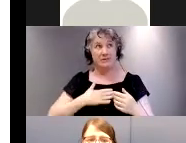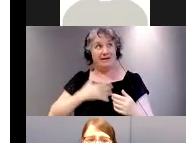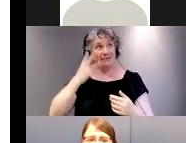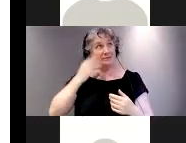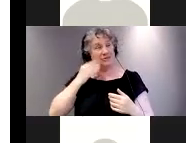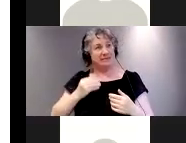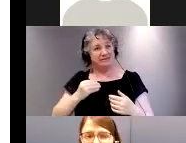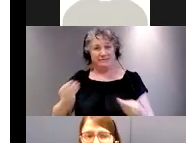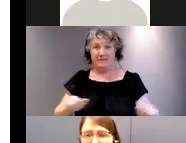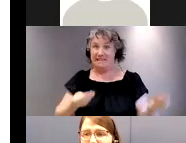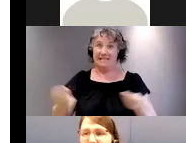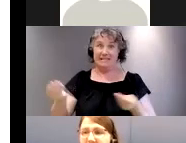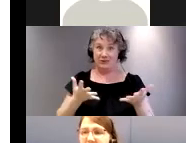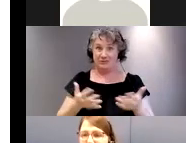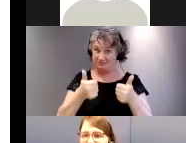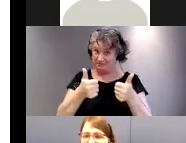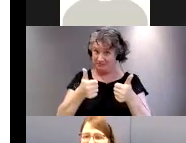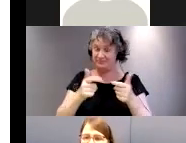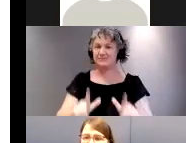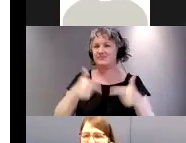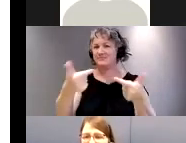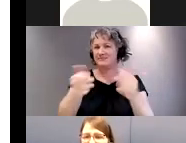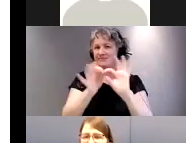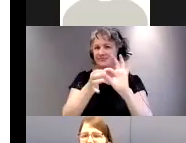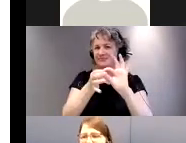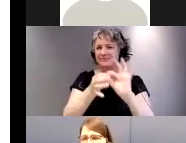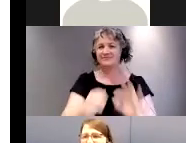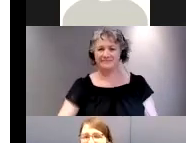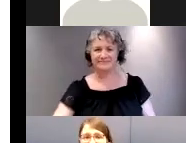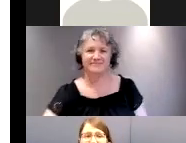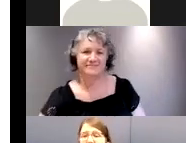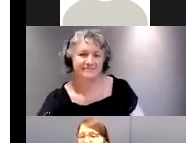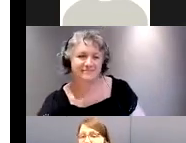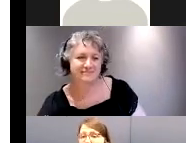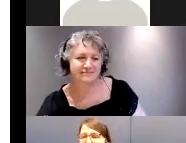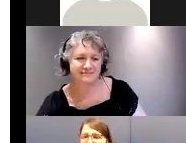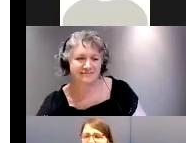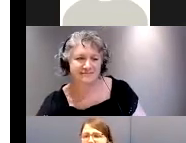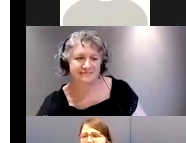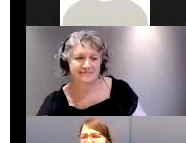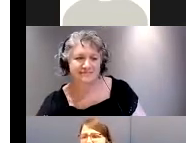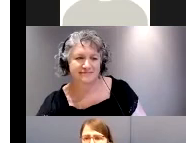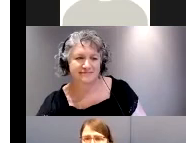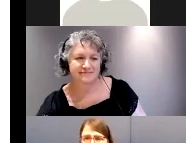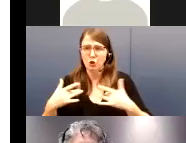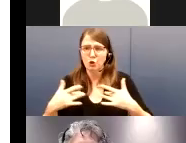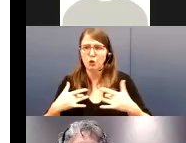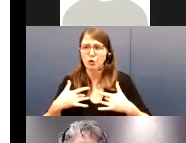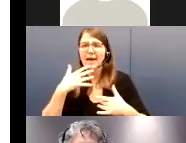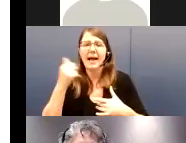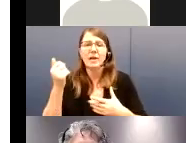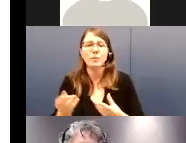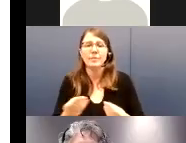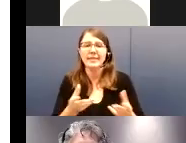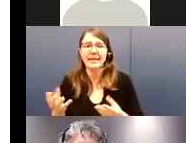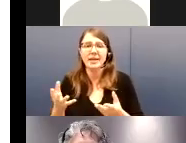that way. So the 4 biggest concerns that we hear in elder mediation, all of my family members